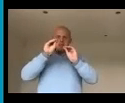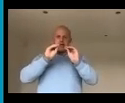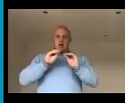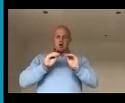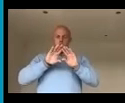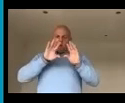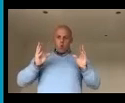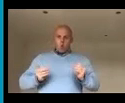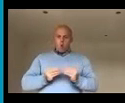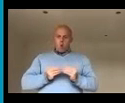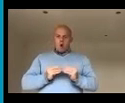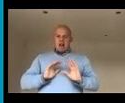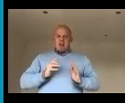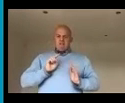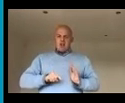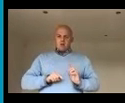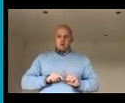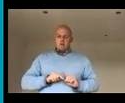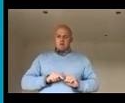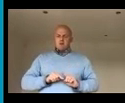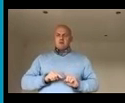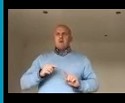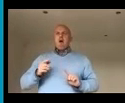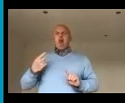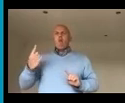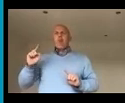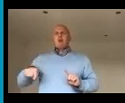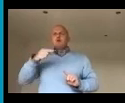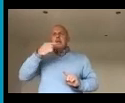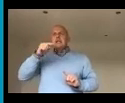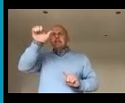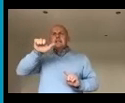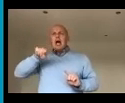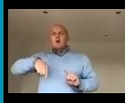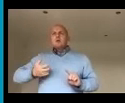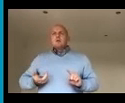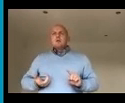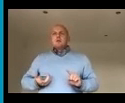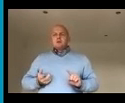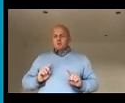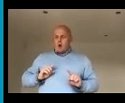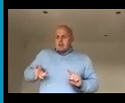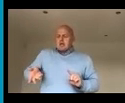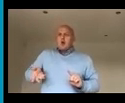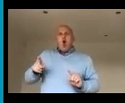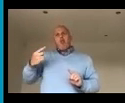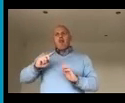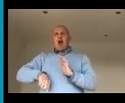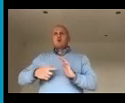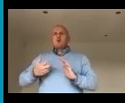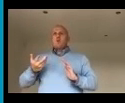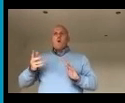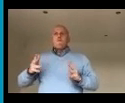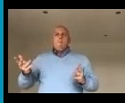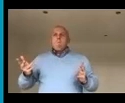£5,000, it won't let you submit. It will say, hang on, you said it was going to cost 6,000, so tell us where the other 1,000 is